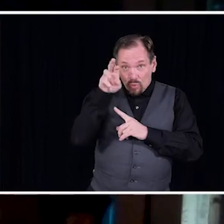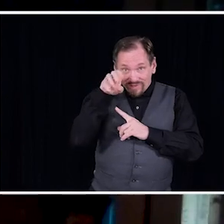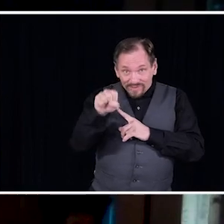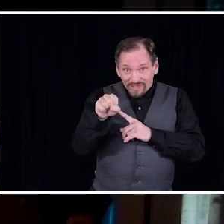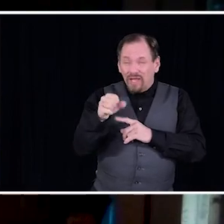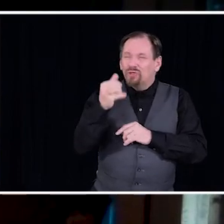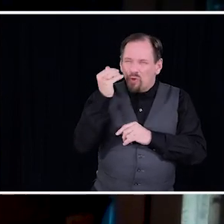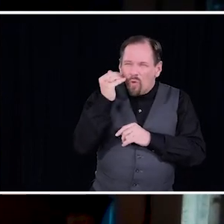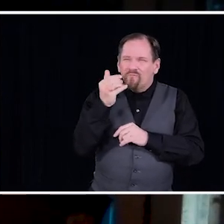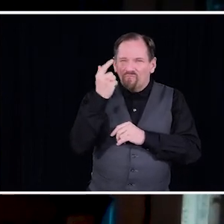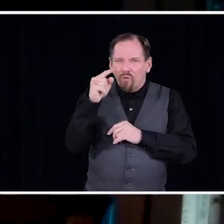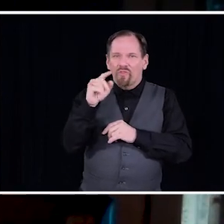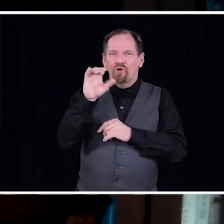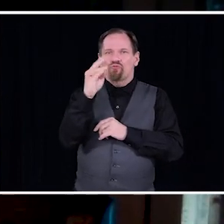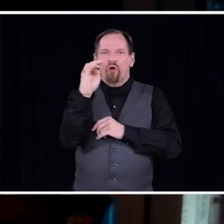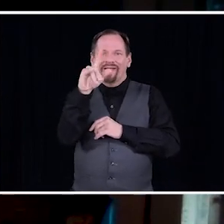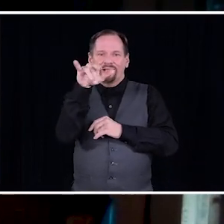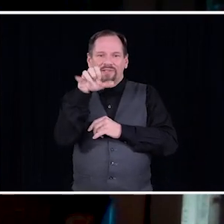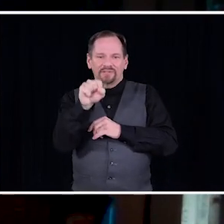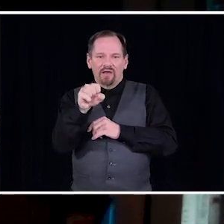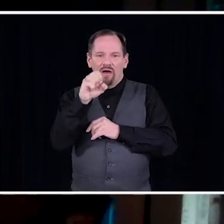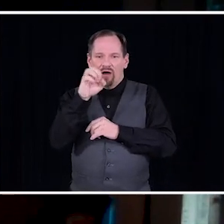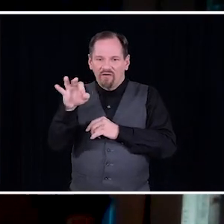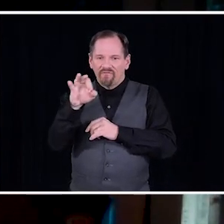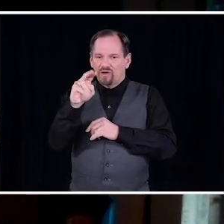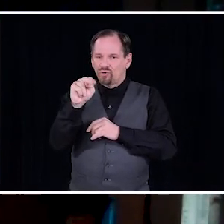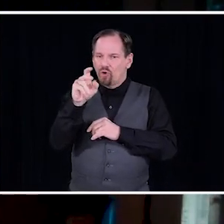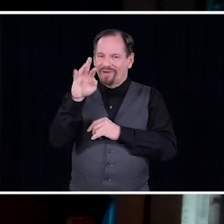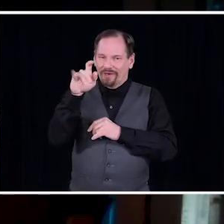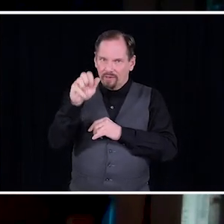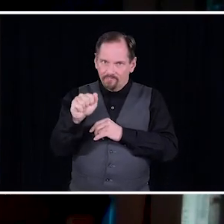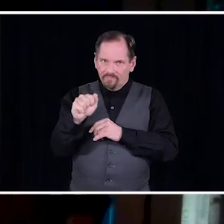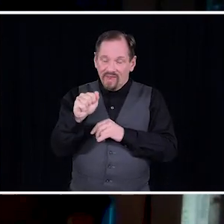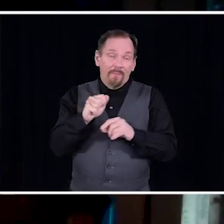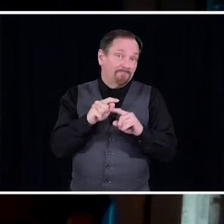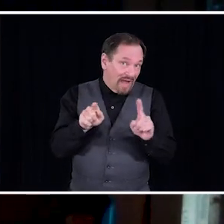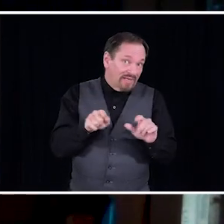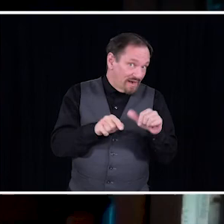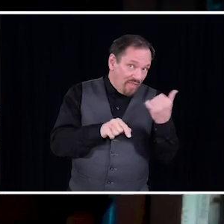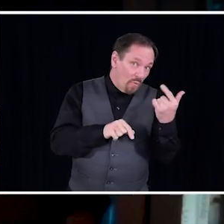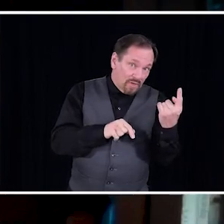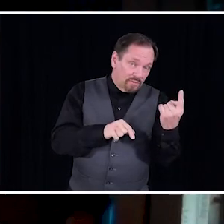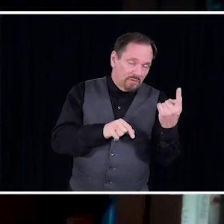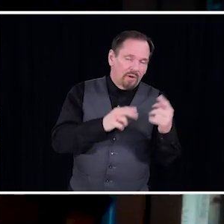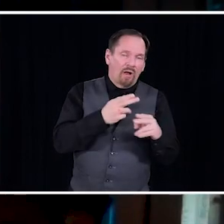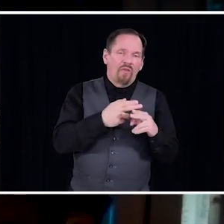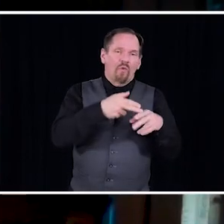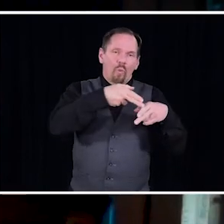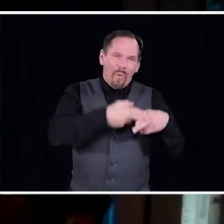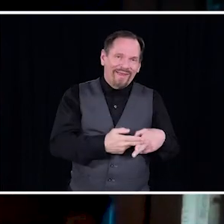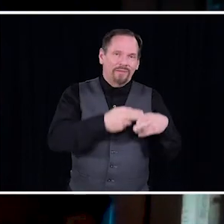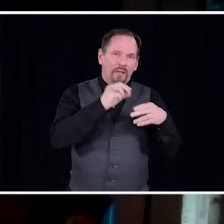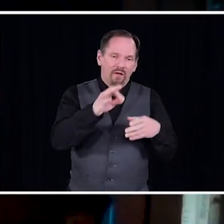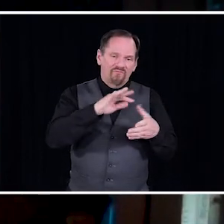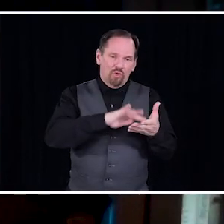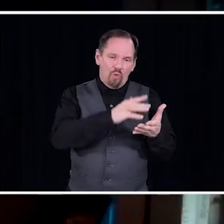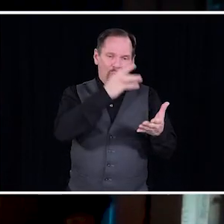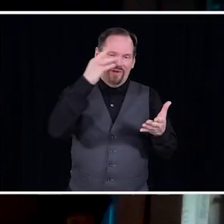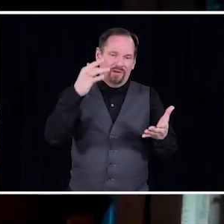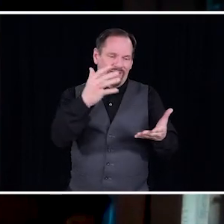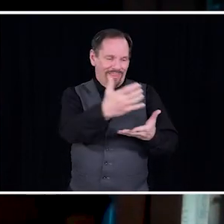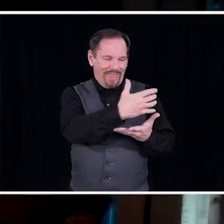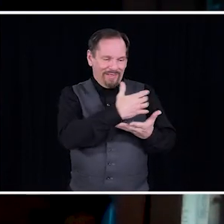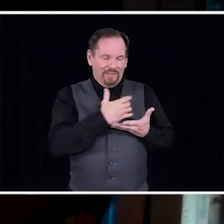known for his beloved children's series, The Chronicles of Narnia. However, The Weight of Glory is a collection of essays written and delivered